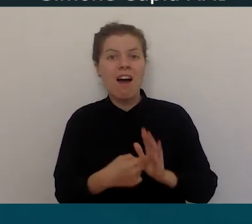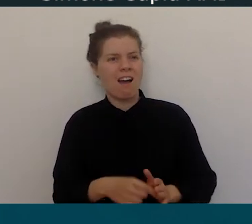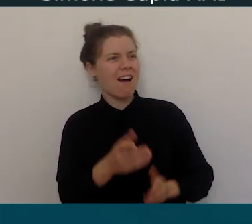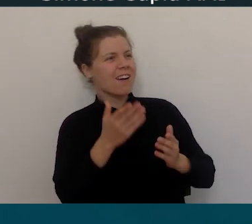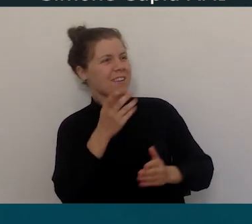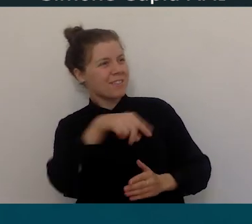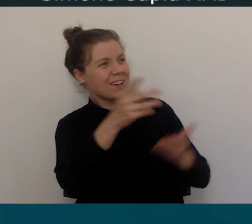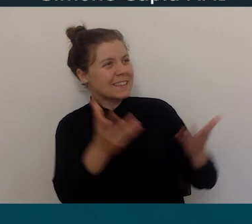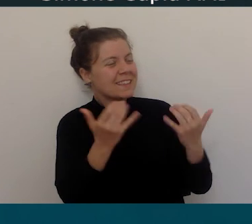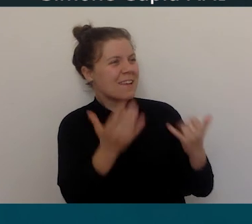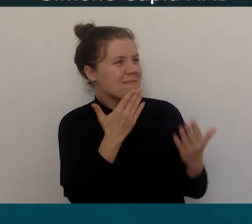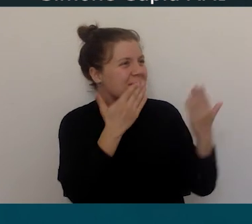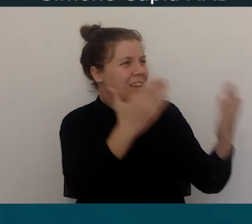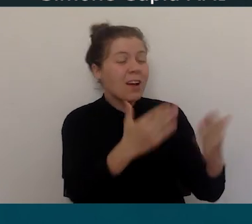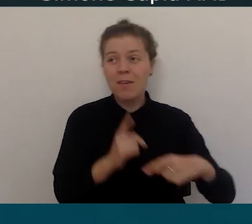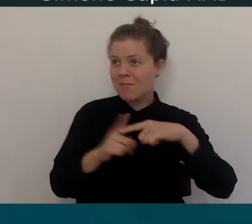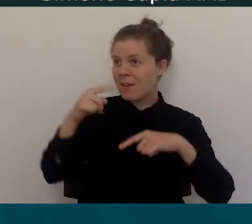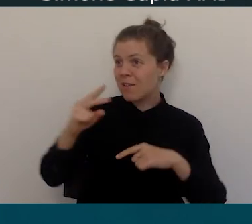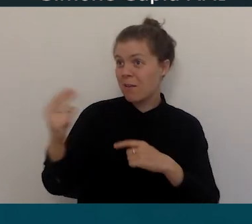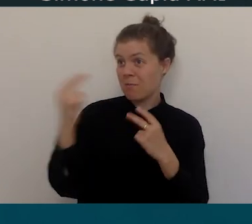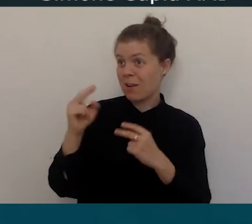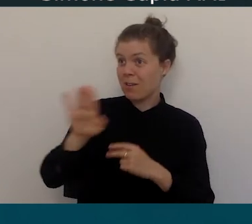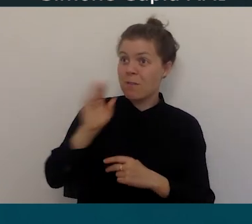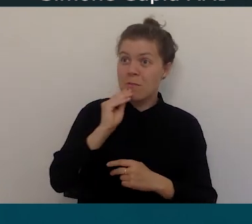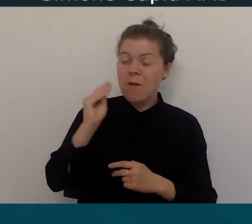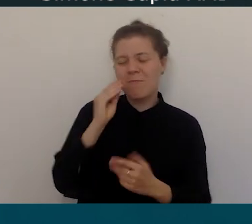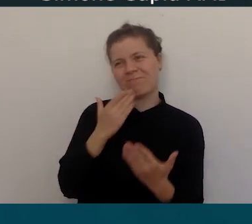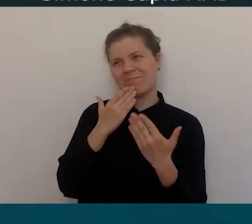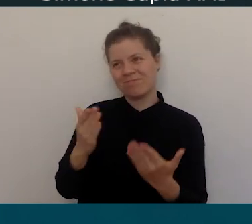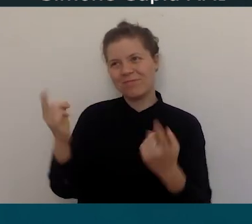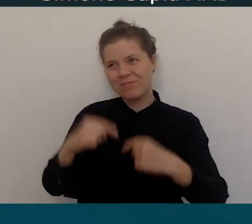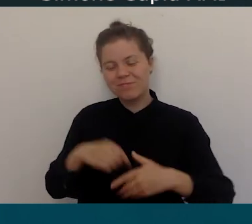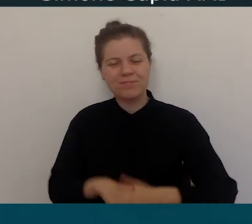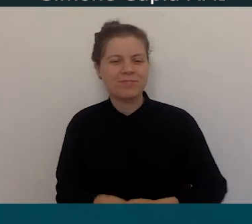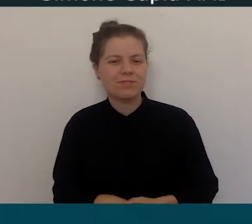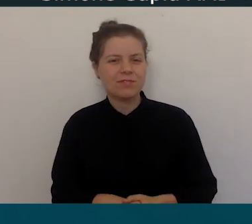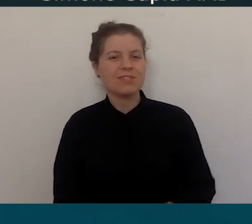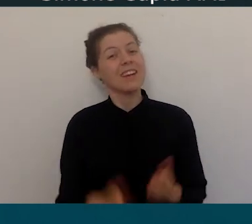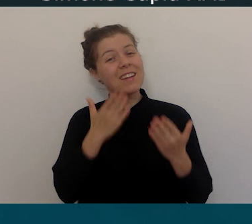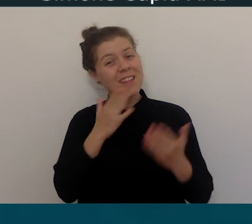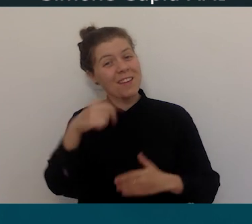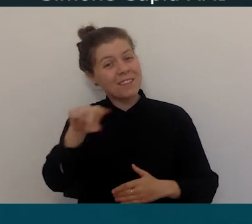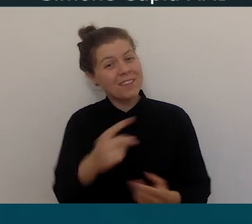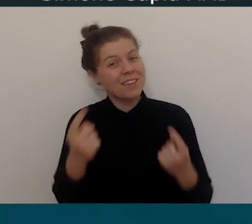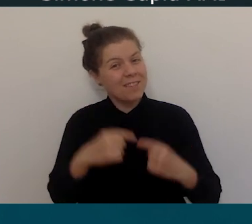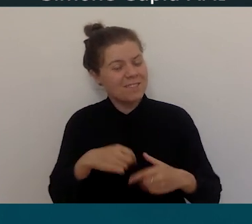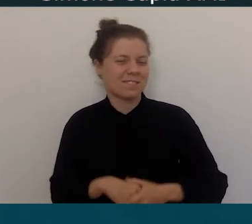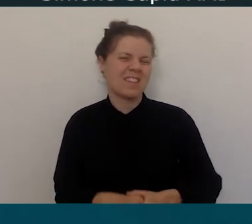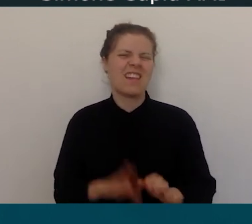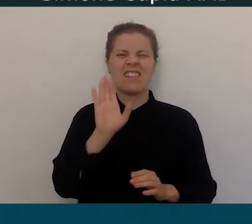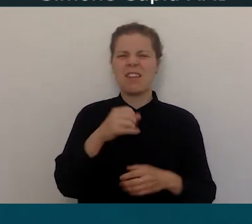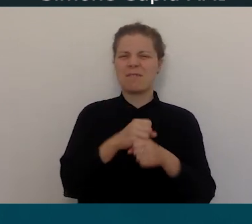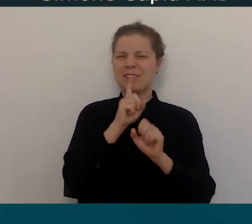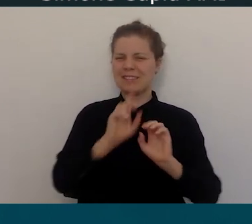in. Be very clear when and if you're breaking that fourth wall. Thank you for joining us in studio today, and thank you at home.